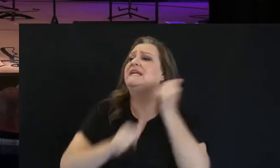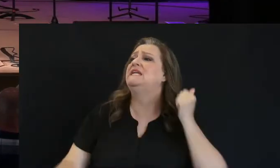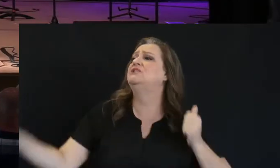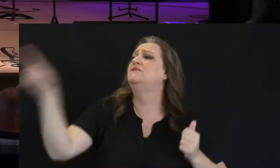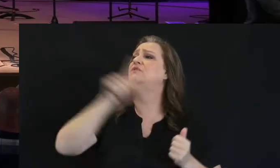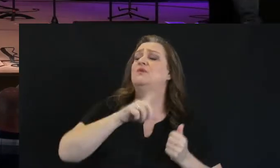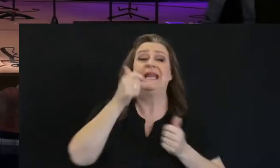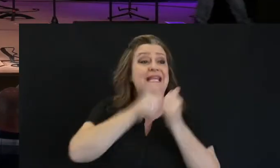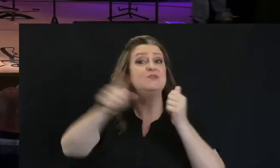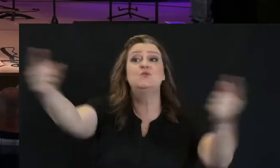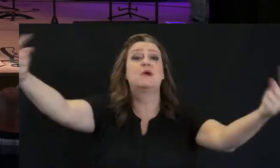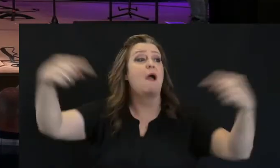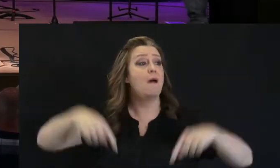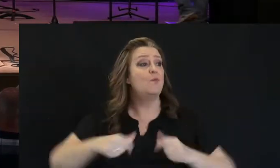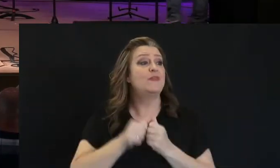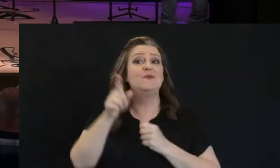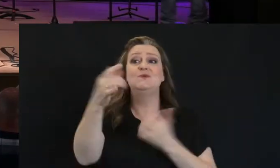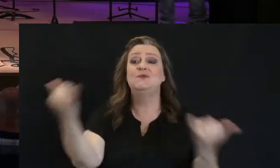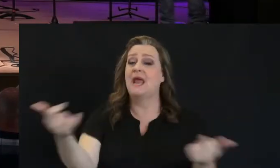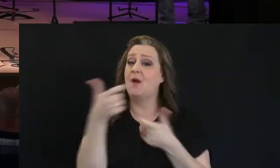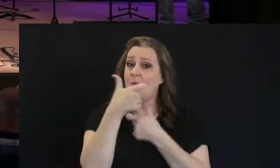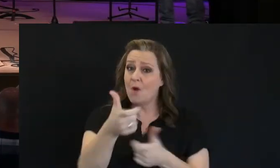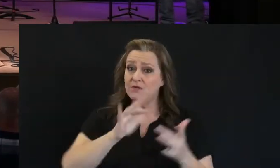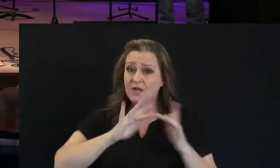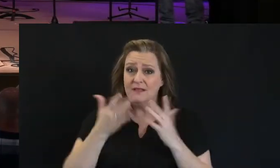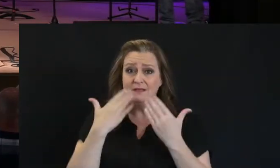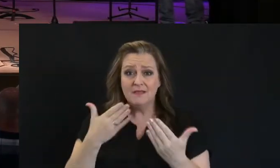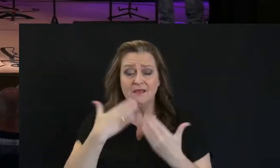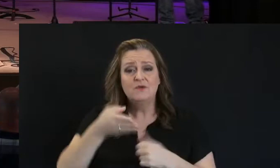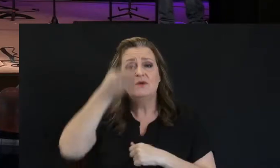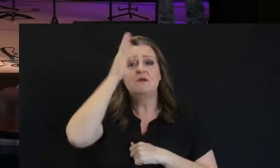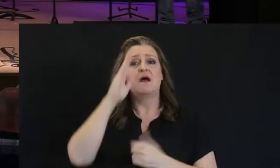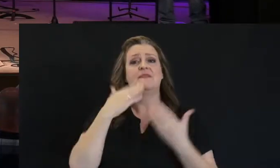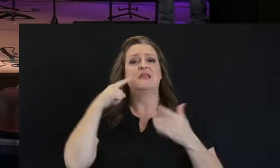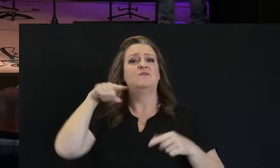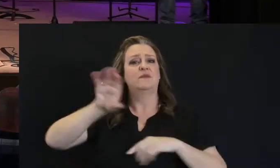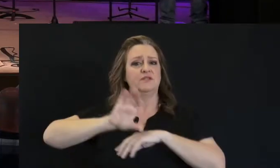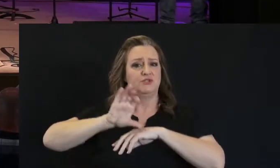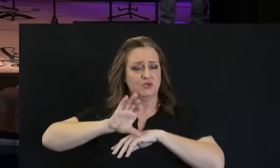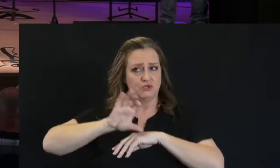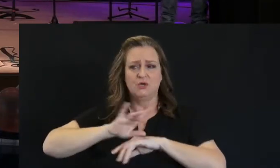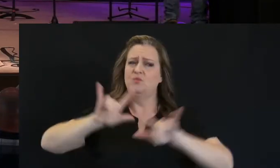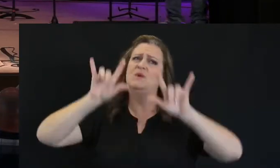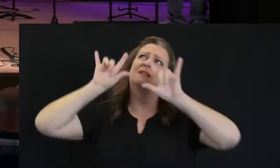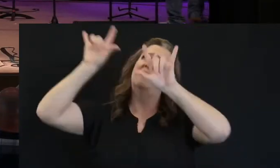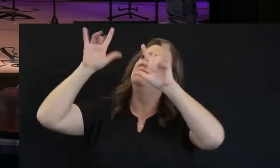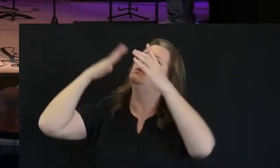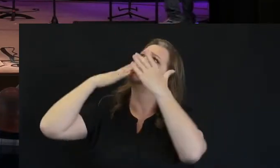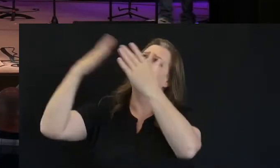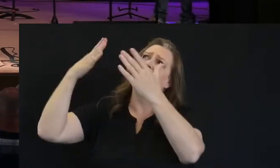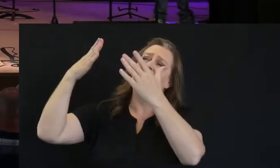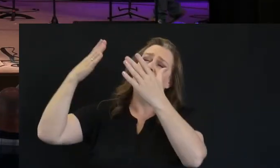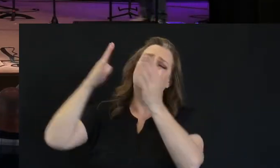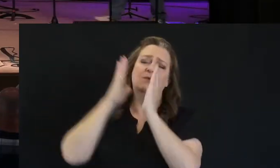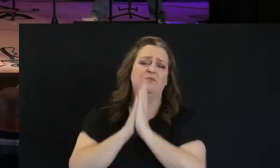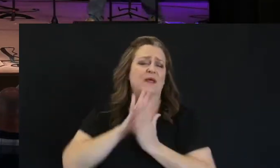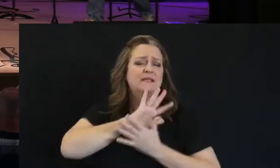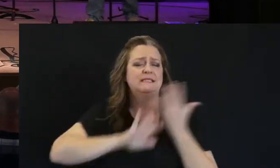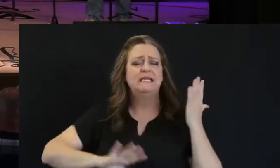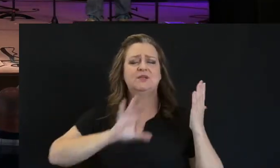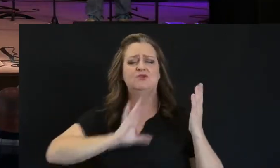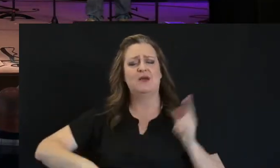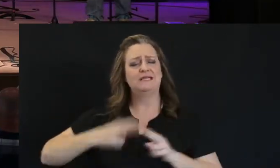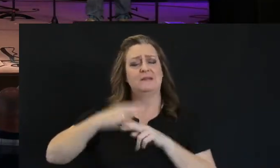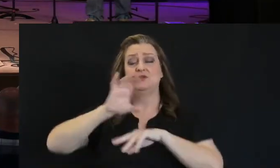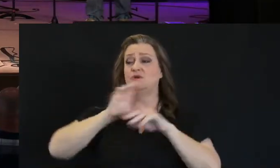have brought here today. Thank you for everybody that's watching online. And God, thank you for this church. We love you and we thank you and we pray these things in Christ's name. And the